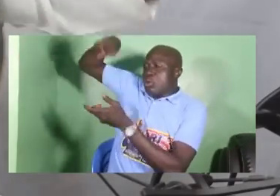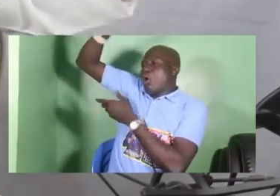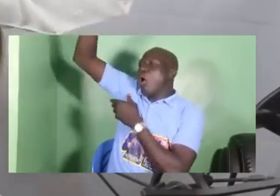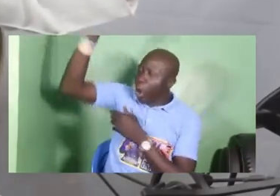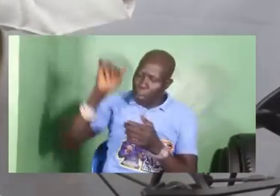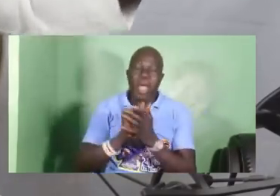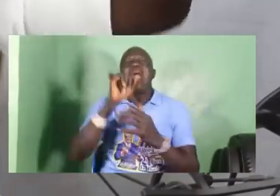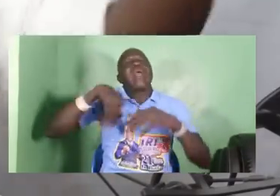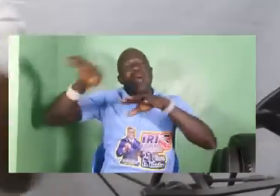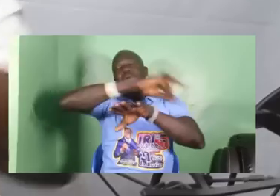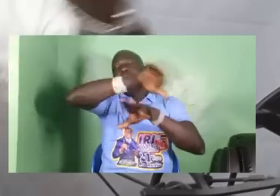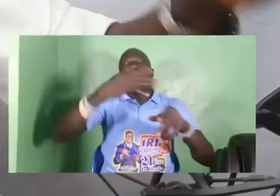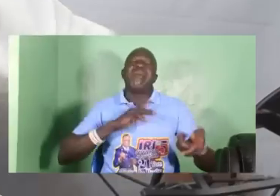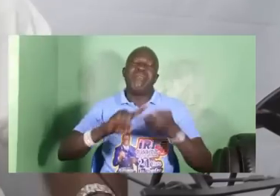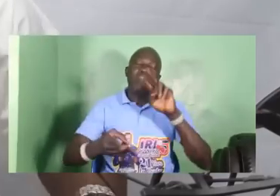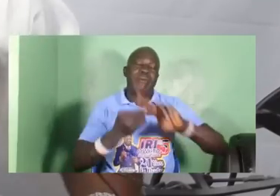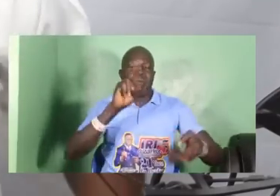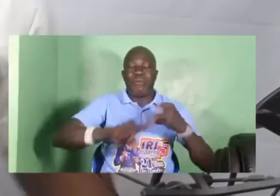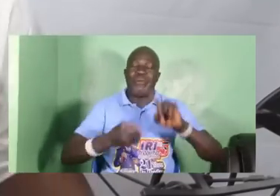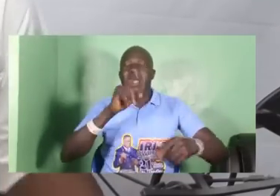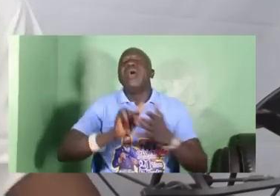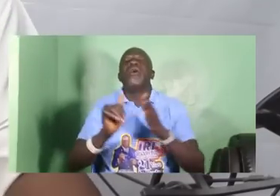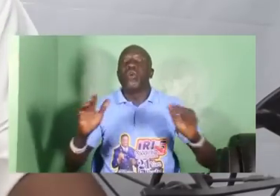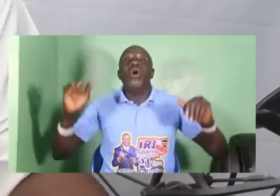Lord. Among my